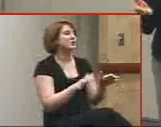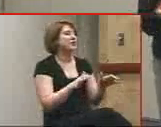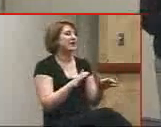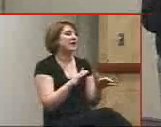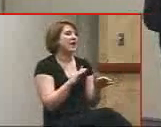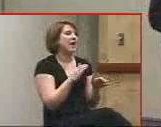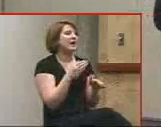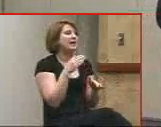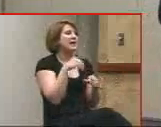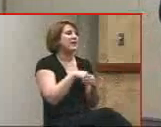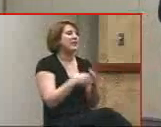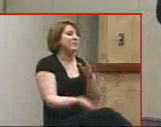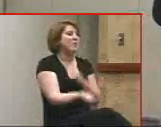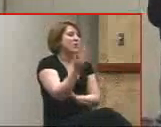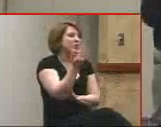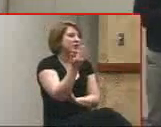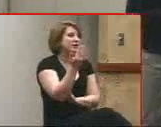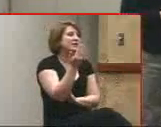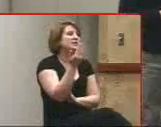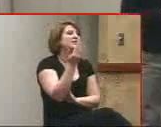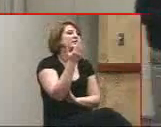We could try that, too.